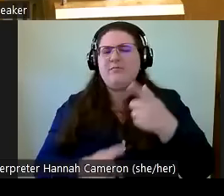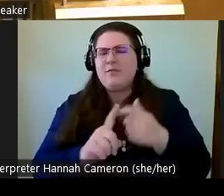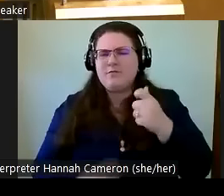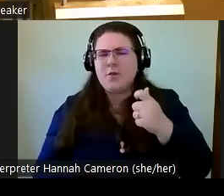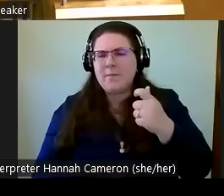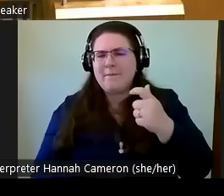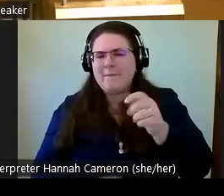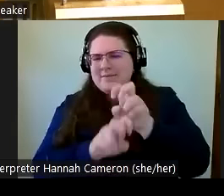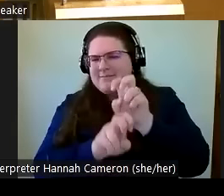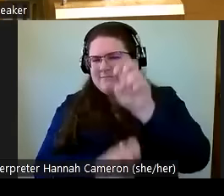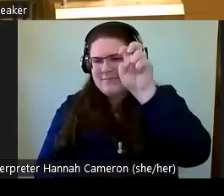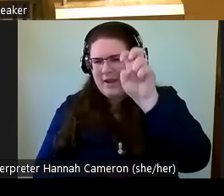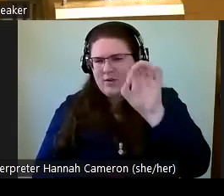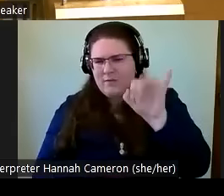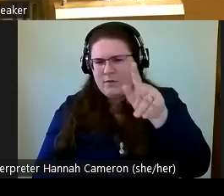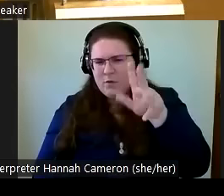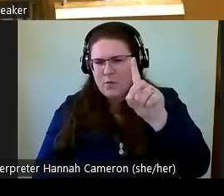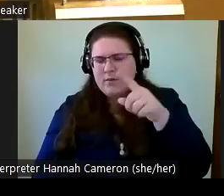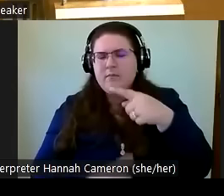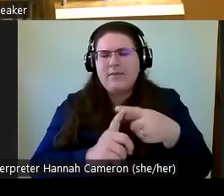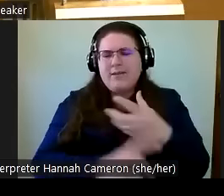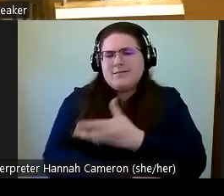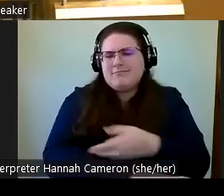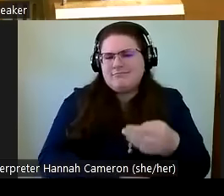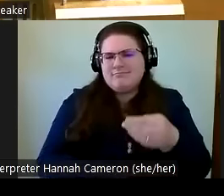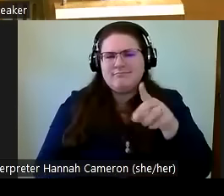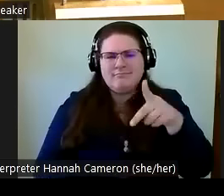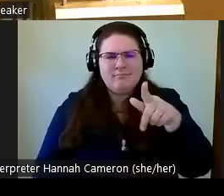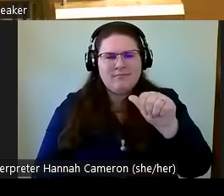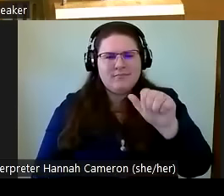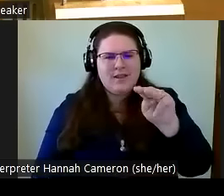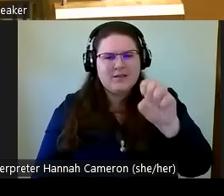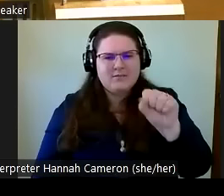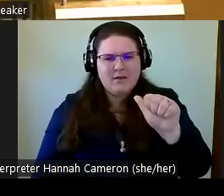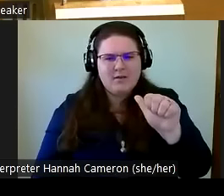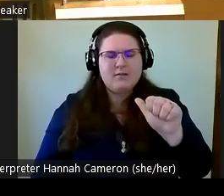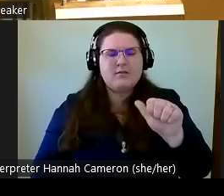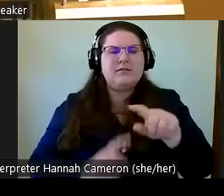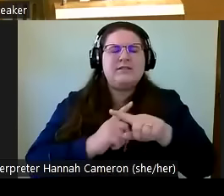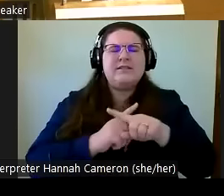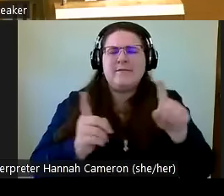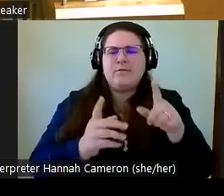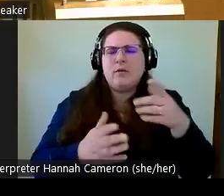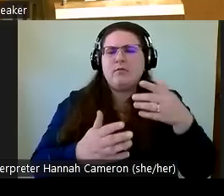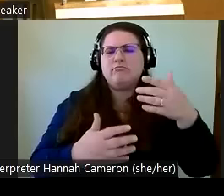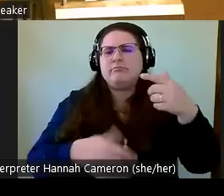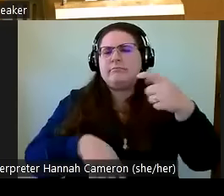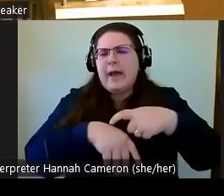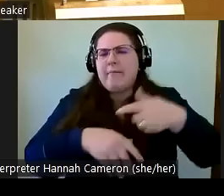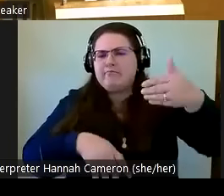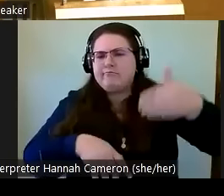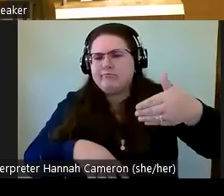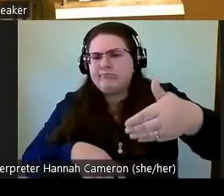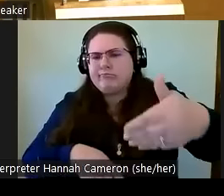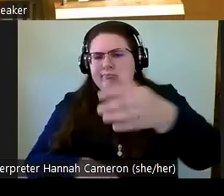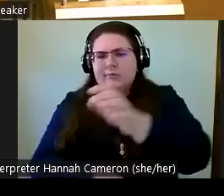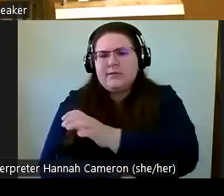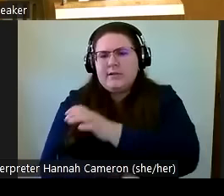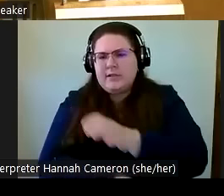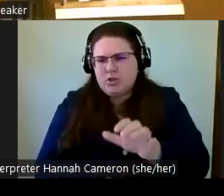plasma at varying stages of clinical validity. So at the heart of